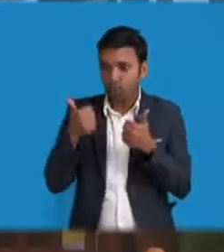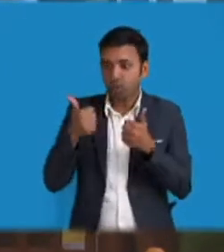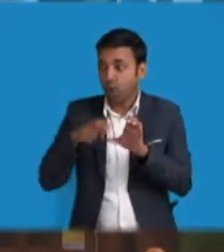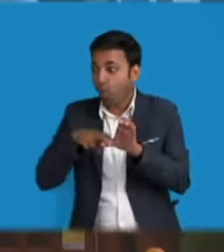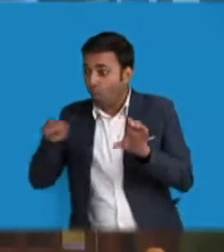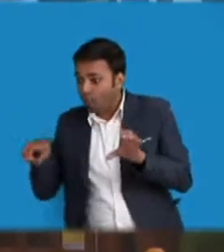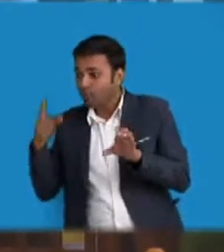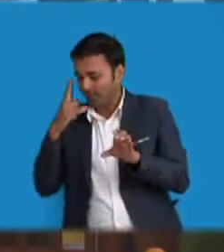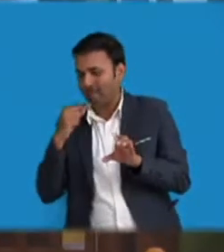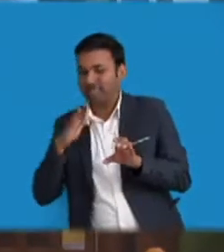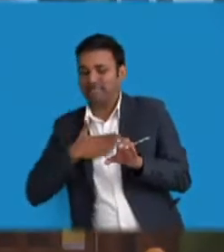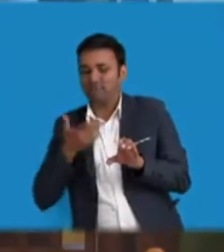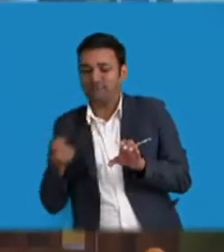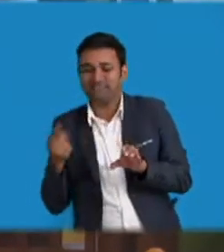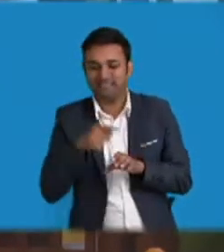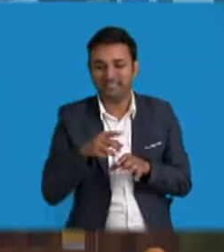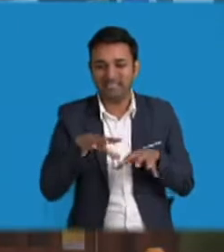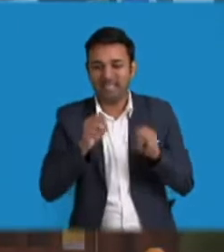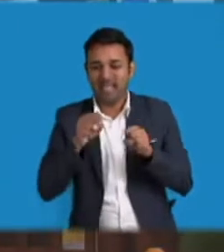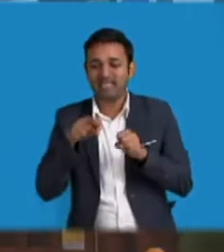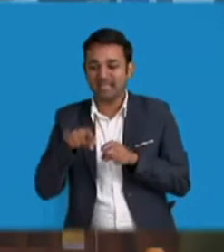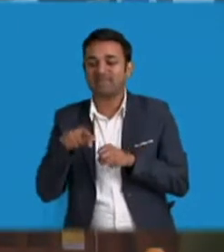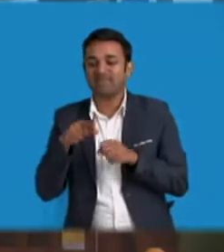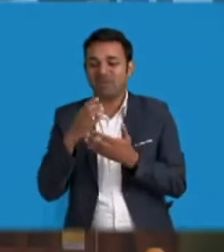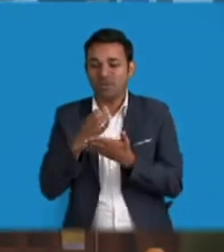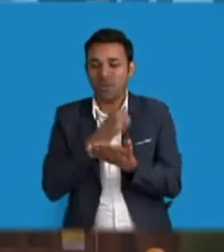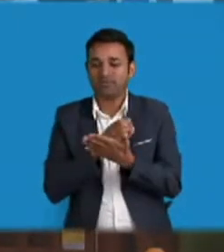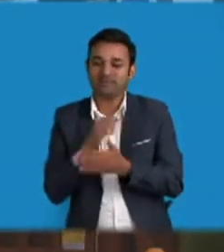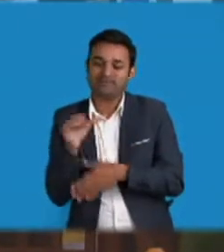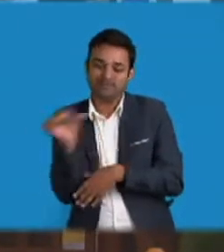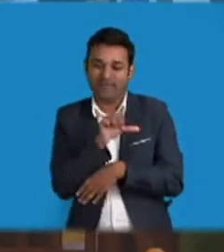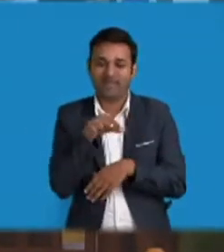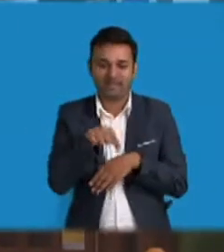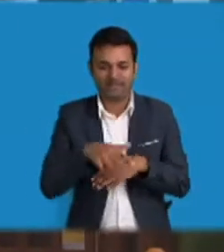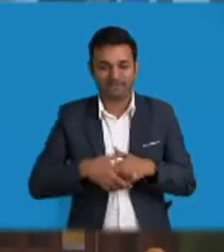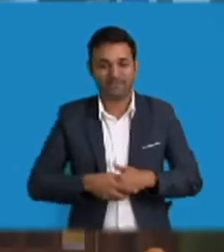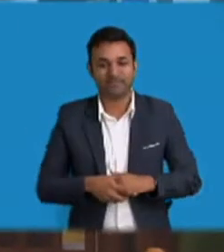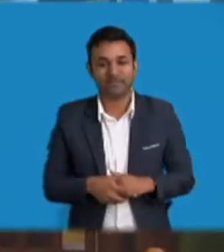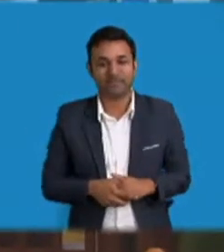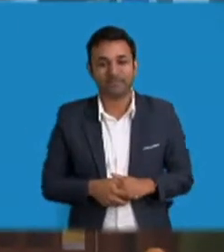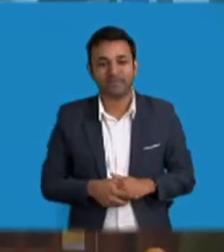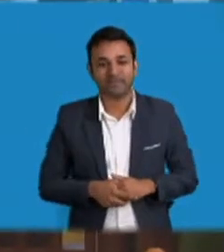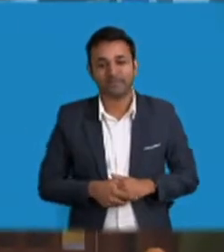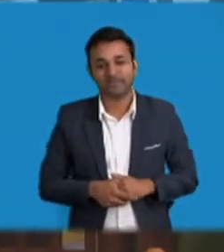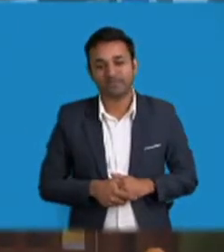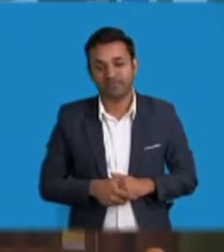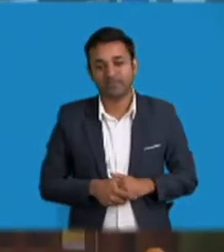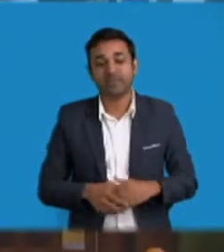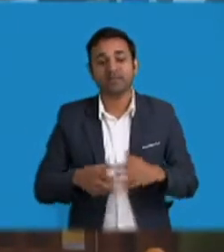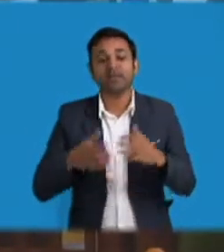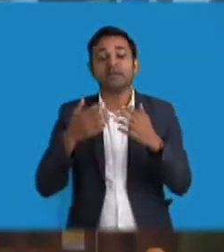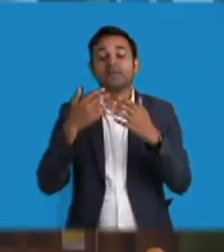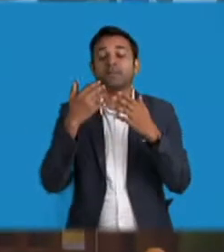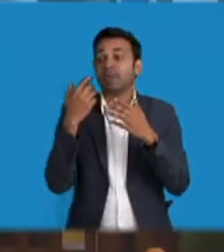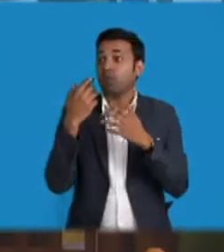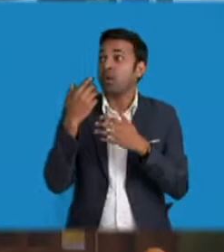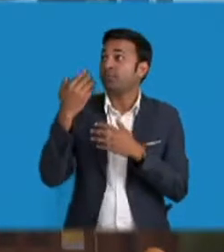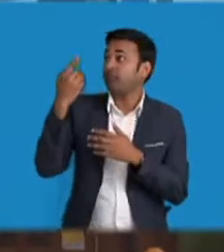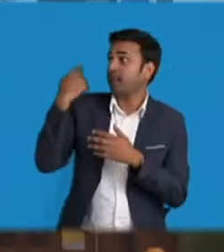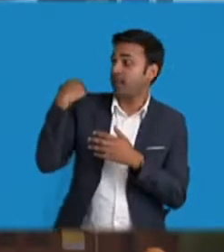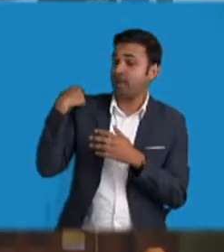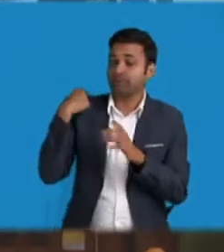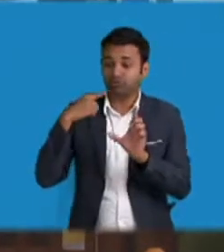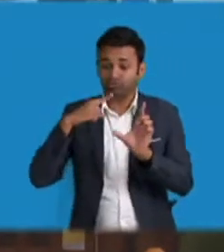at home. We note that in last year itself, 2016, we